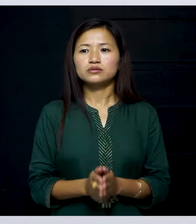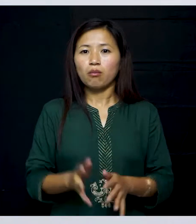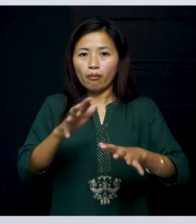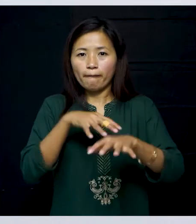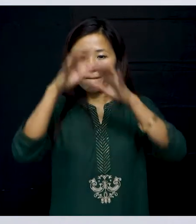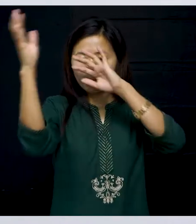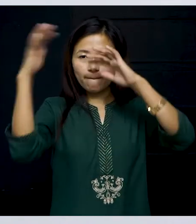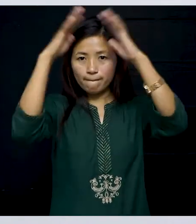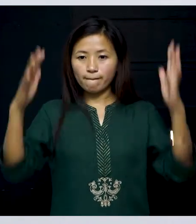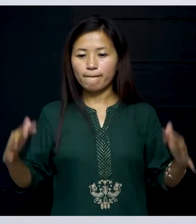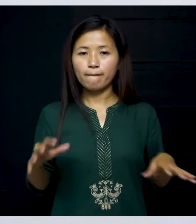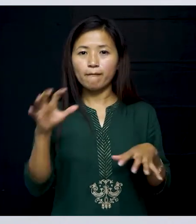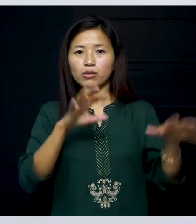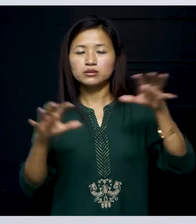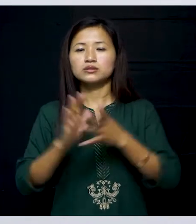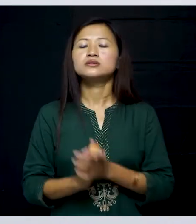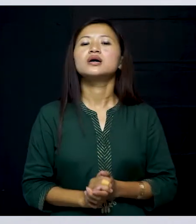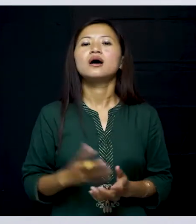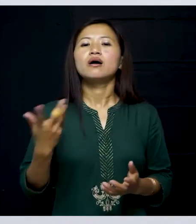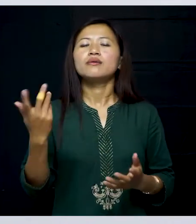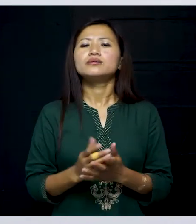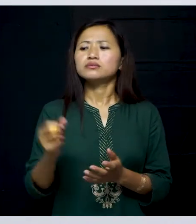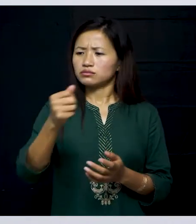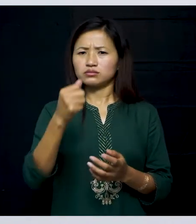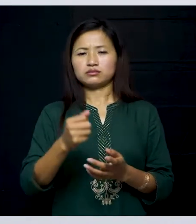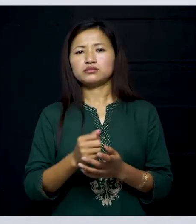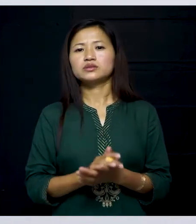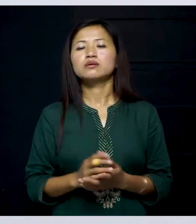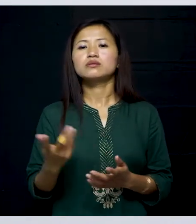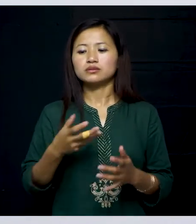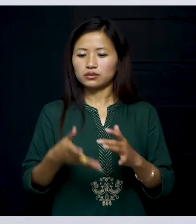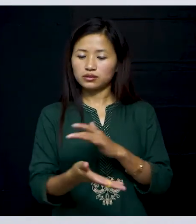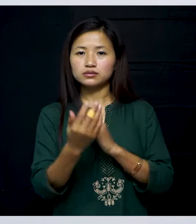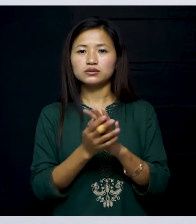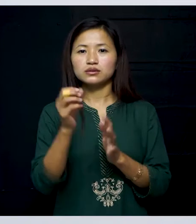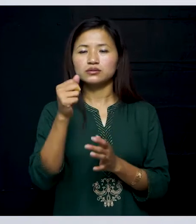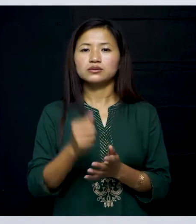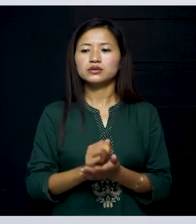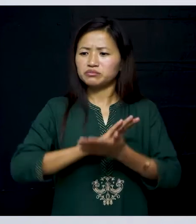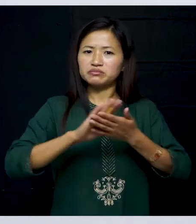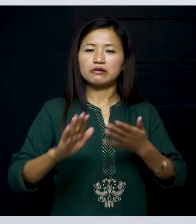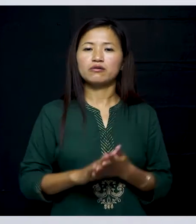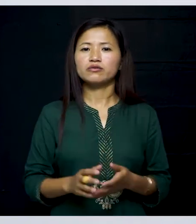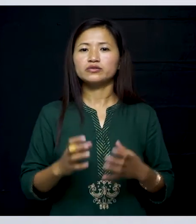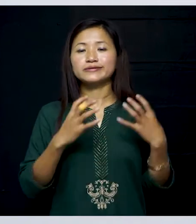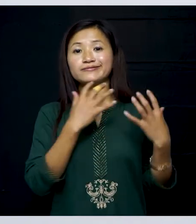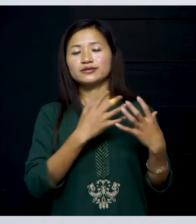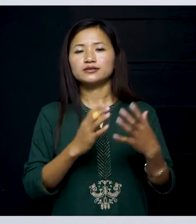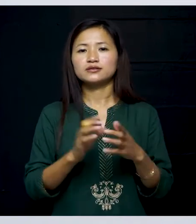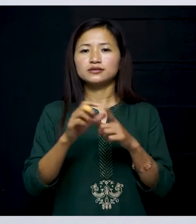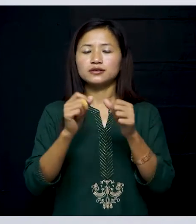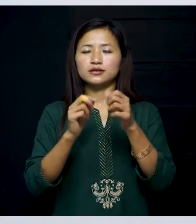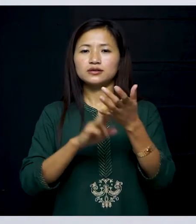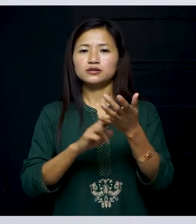you allow fire to control you, how will it be if you don't have it under control? It can prove very dangerous to all of us, right? Not